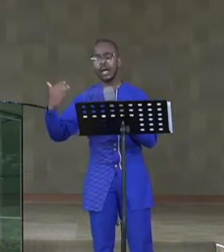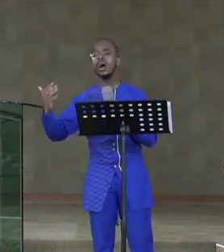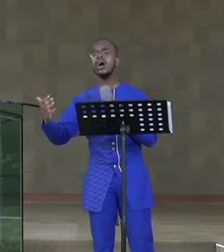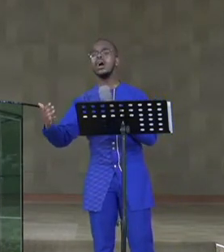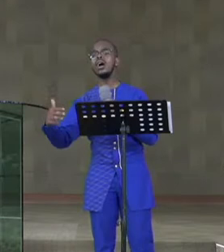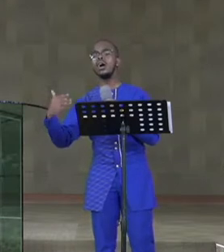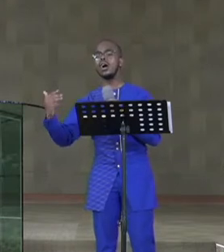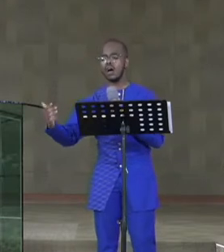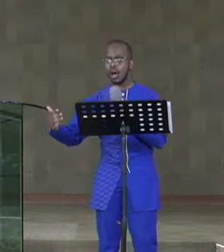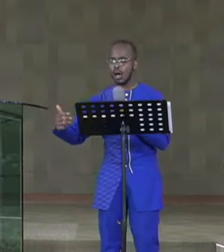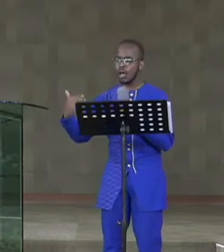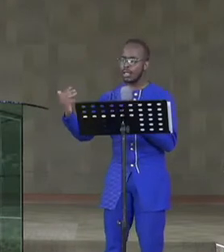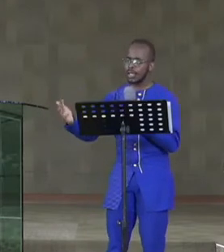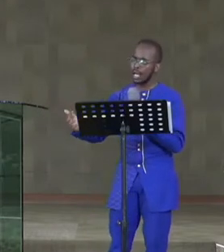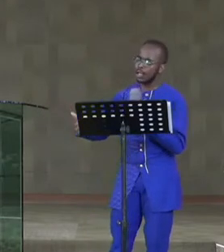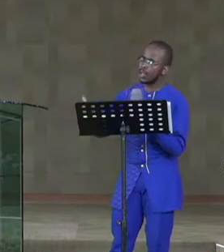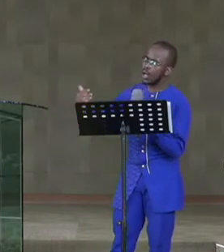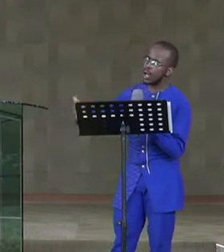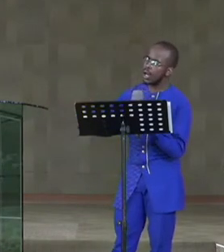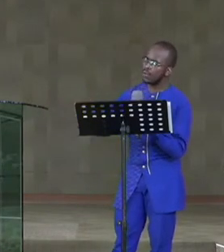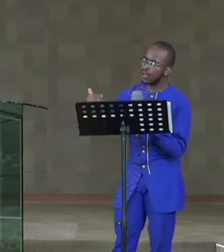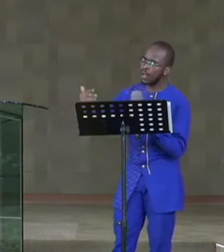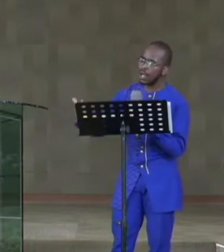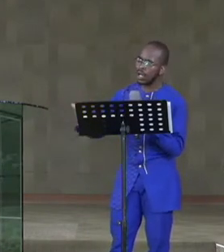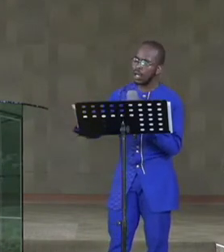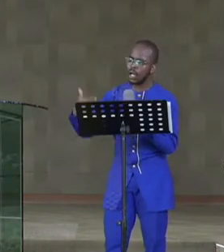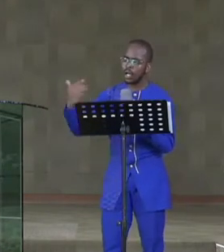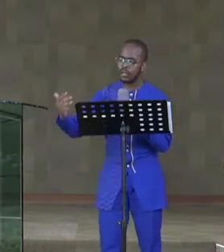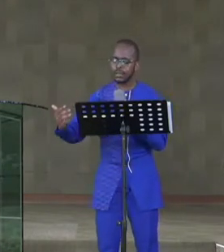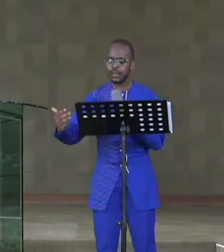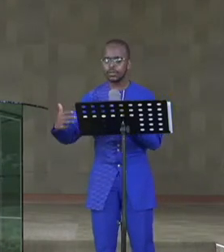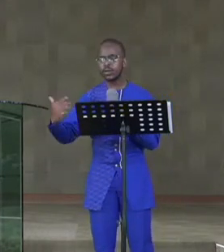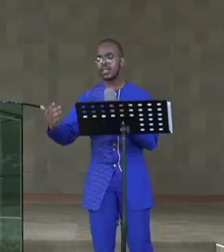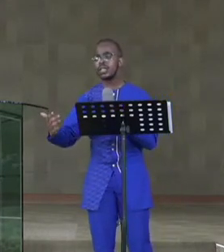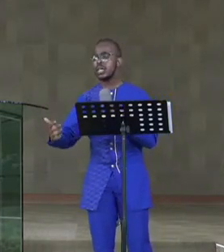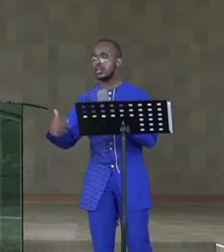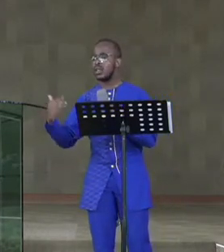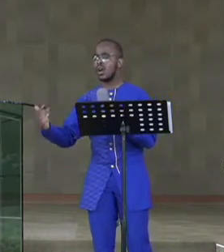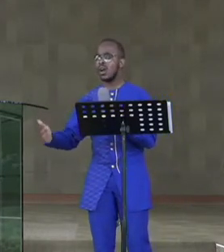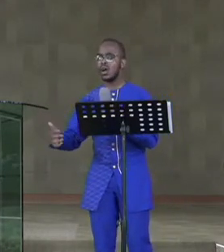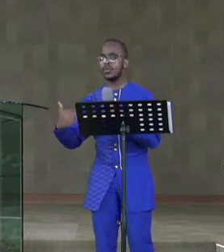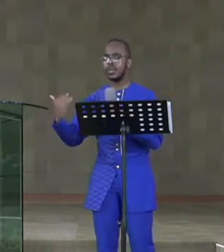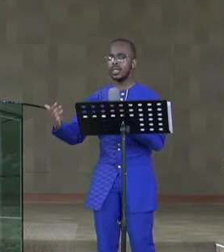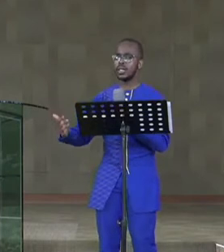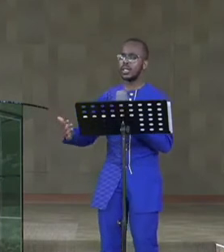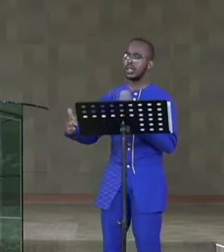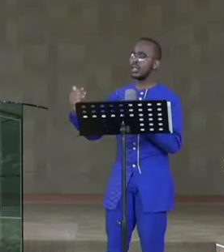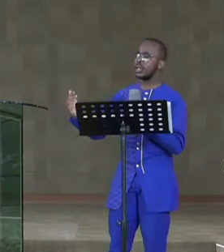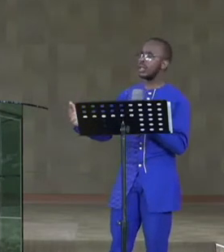my heart, the flowers of praise